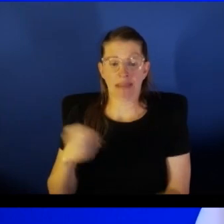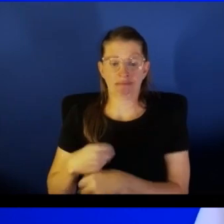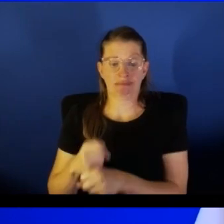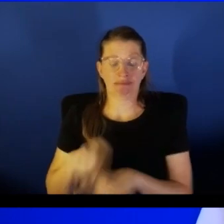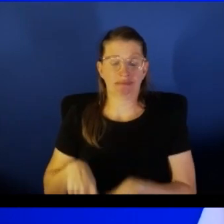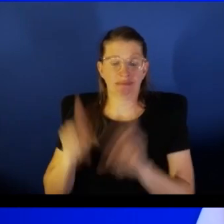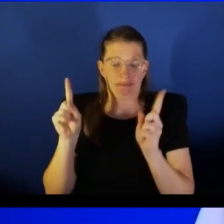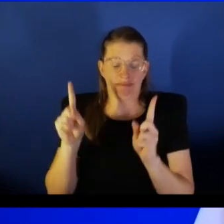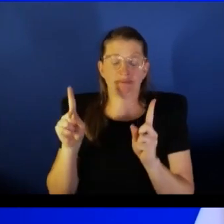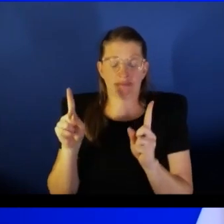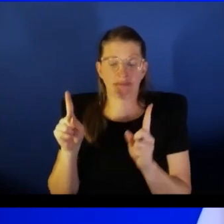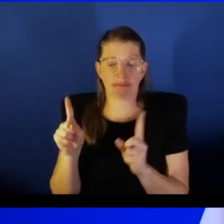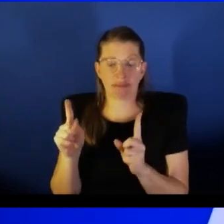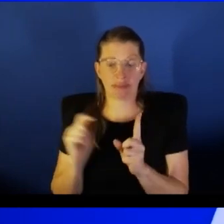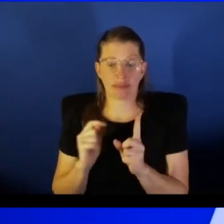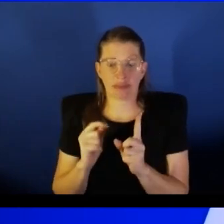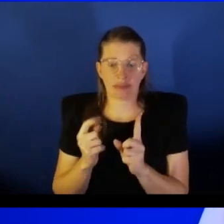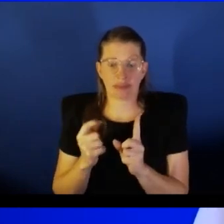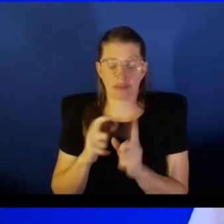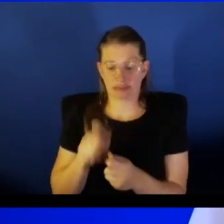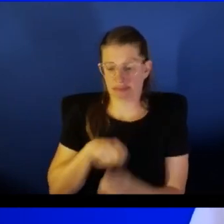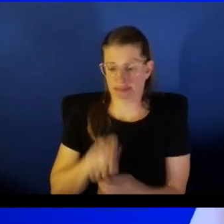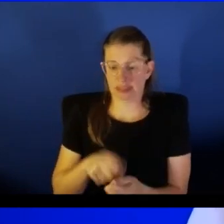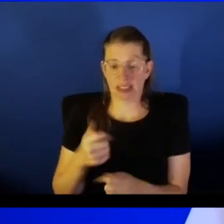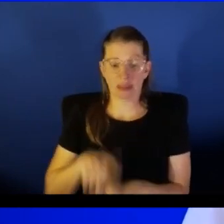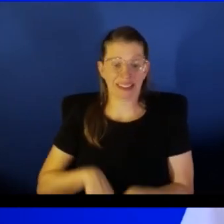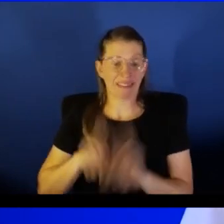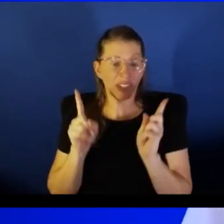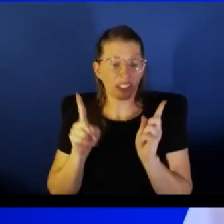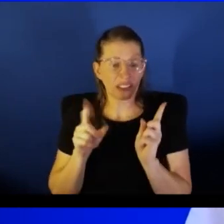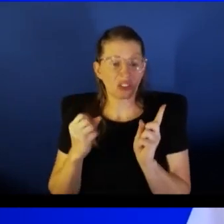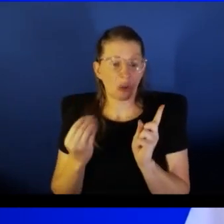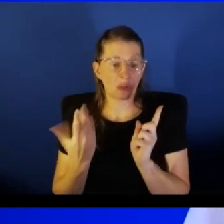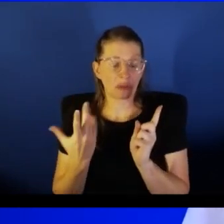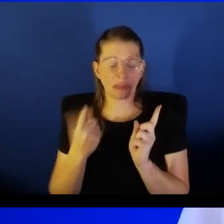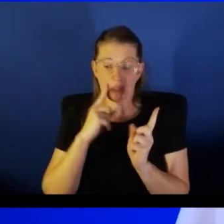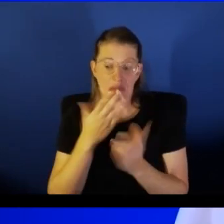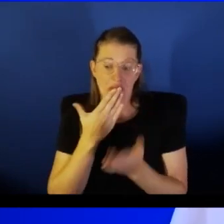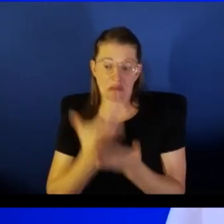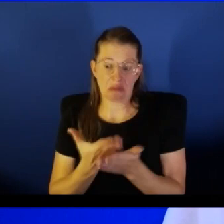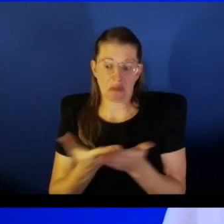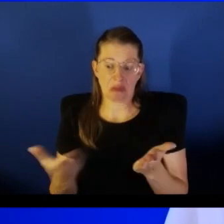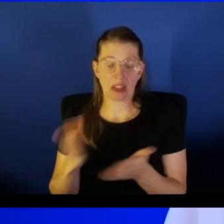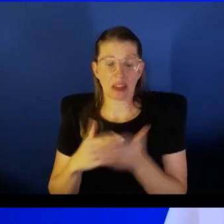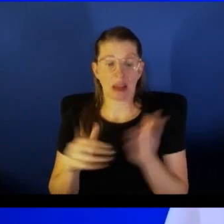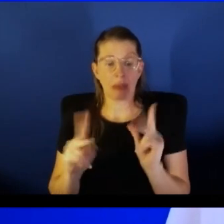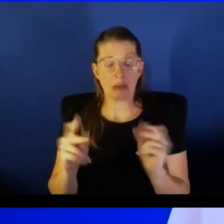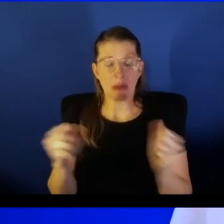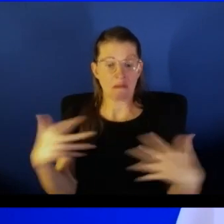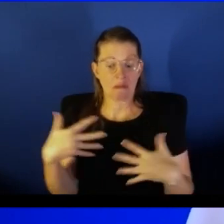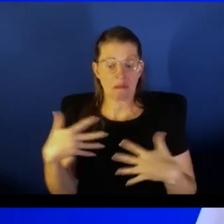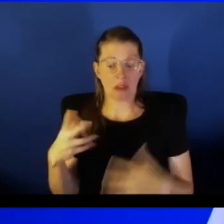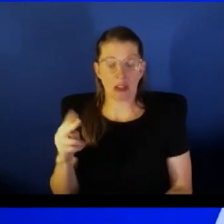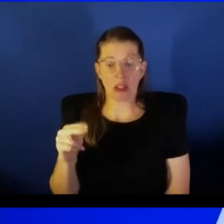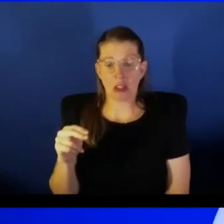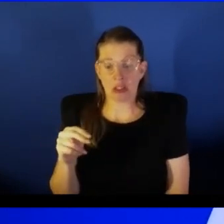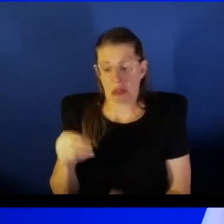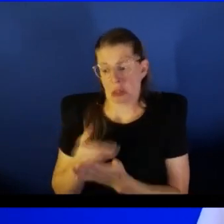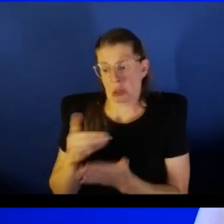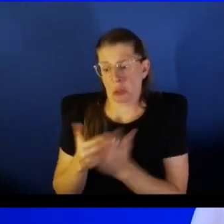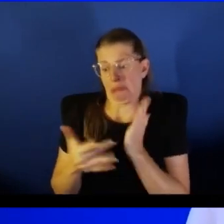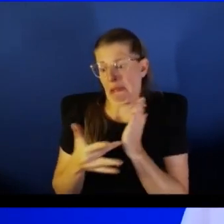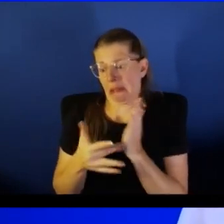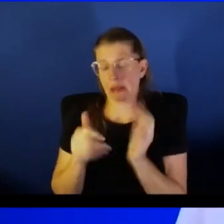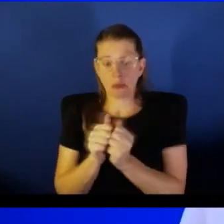bit, the specificity is a little different. So I think it's a good thing, and some people who are a little afraid of the new technique with the